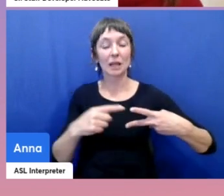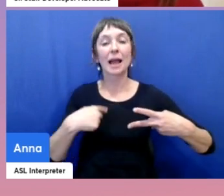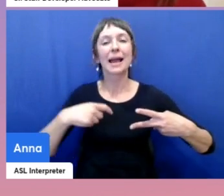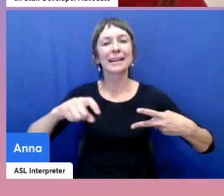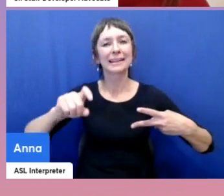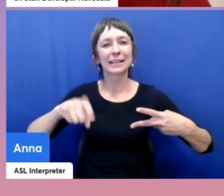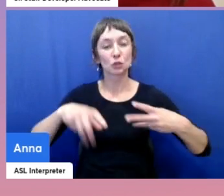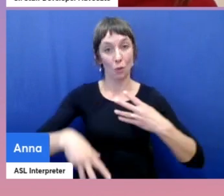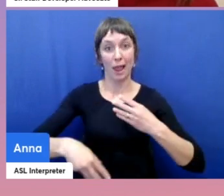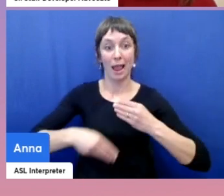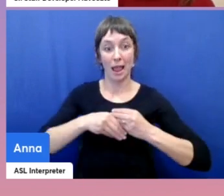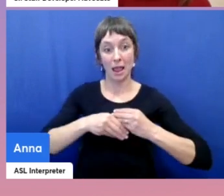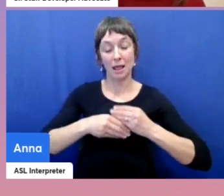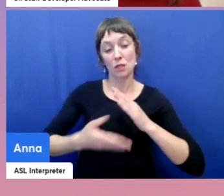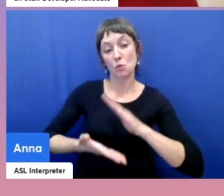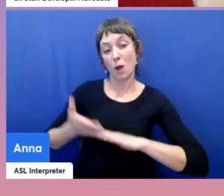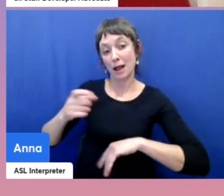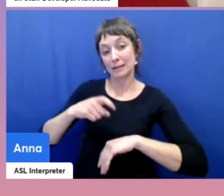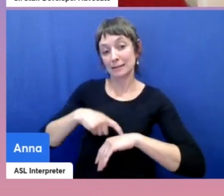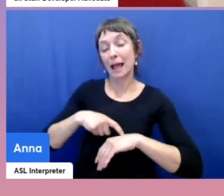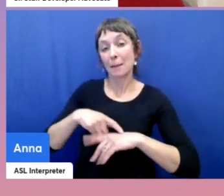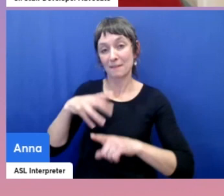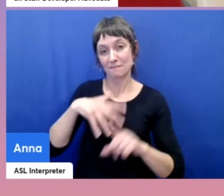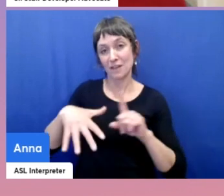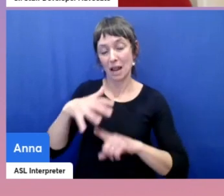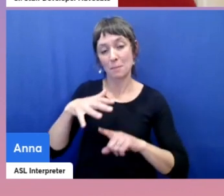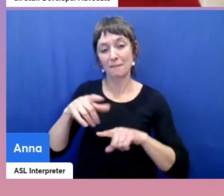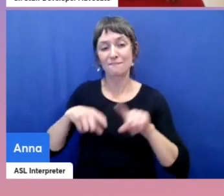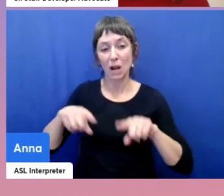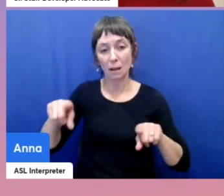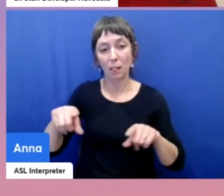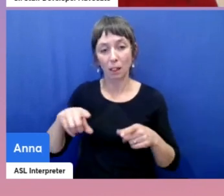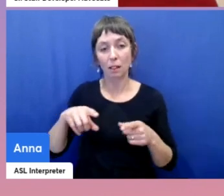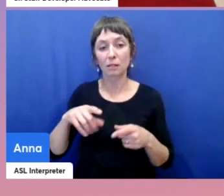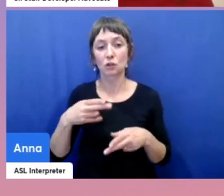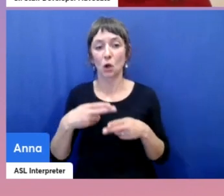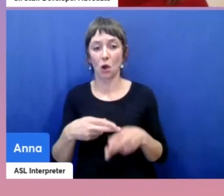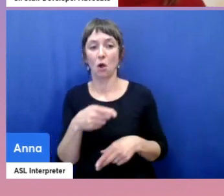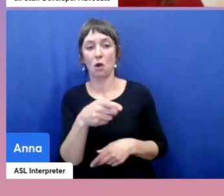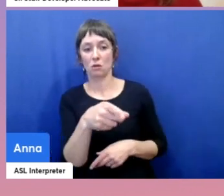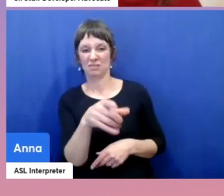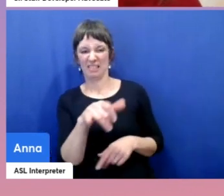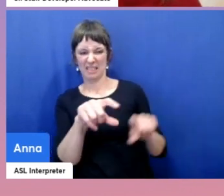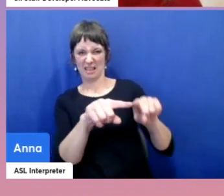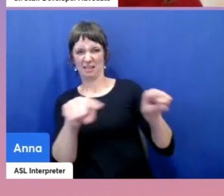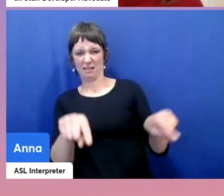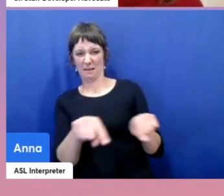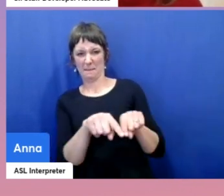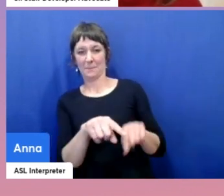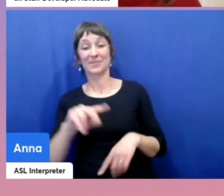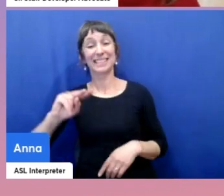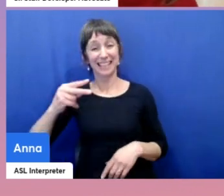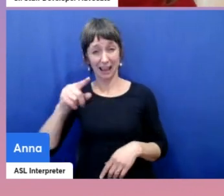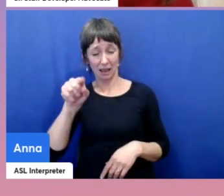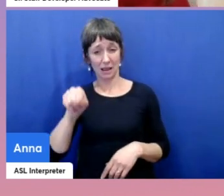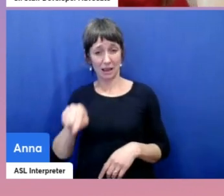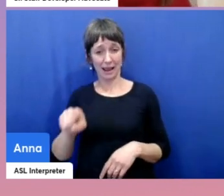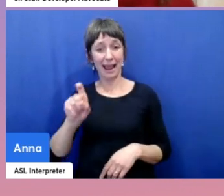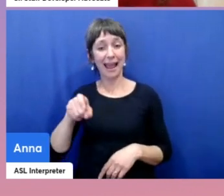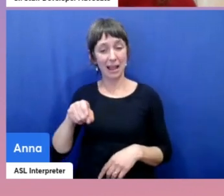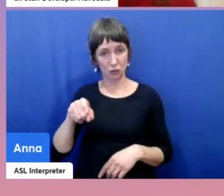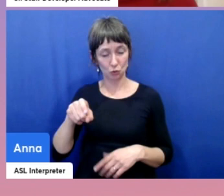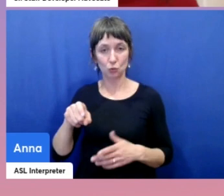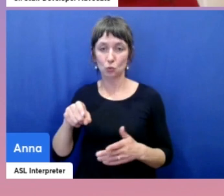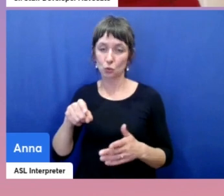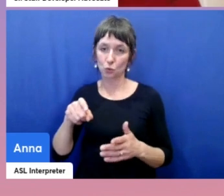to add this runtime environment variable called etcd unsupported arc. And secondly, I also needed to